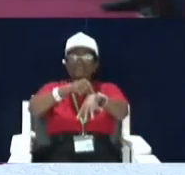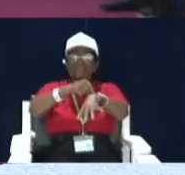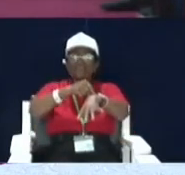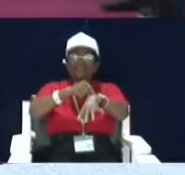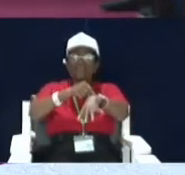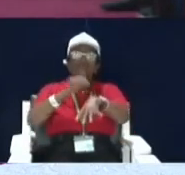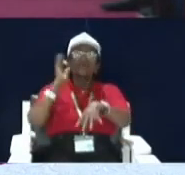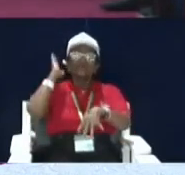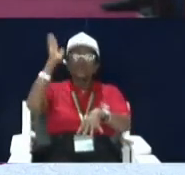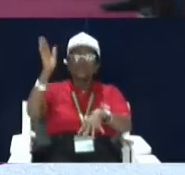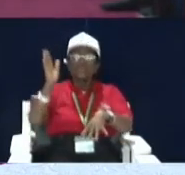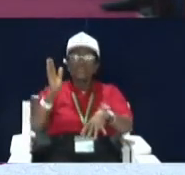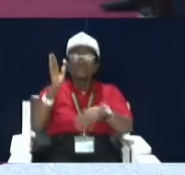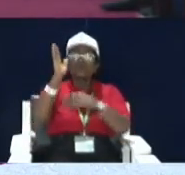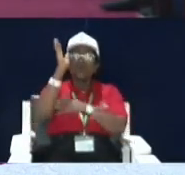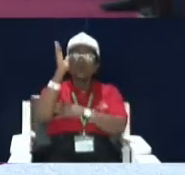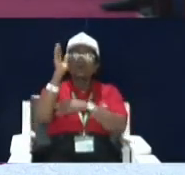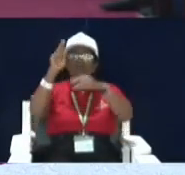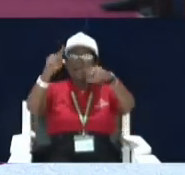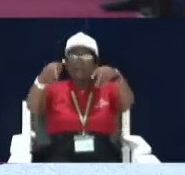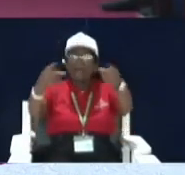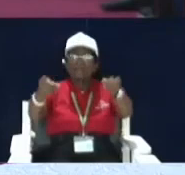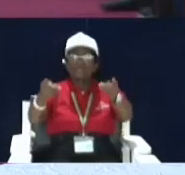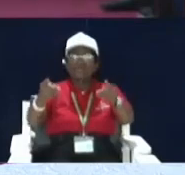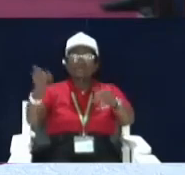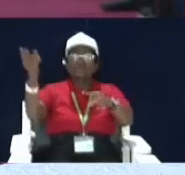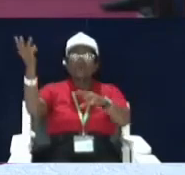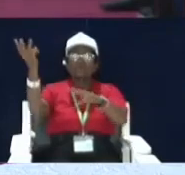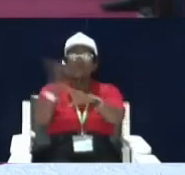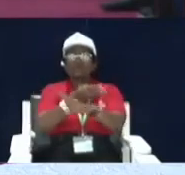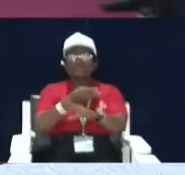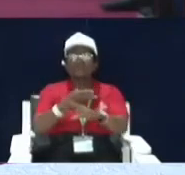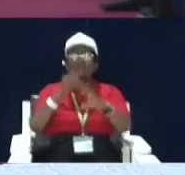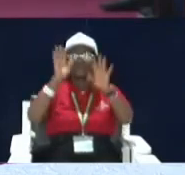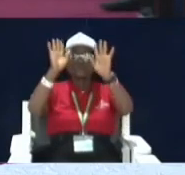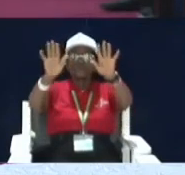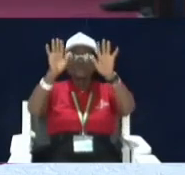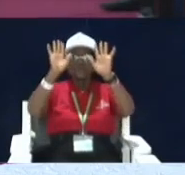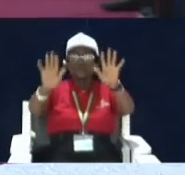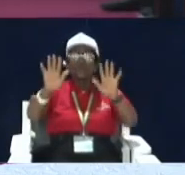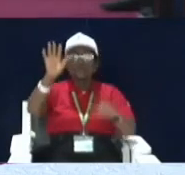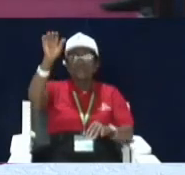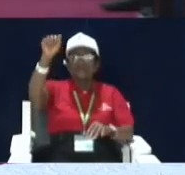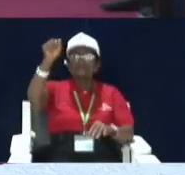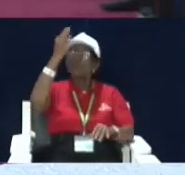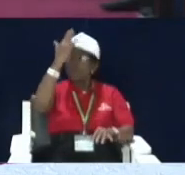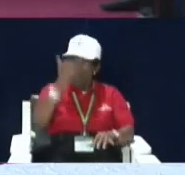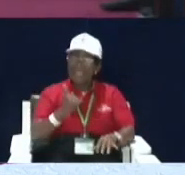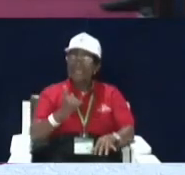will God perform multiple wonders? Why?